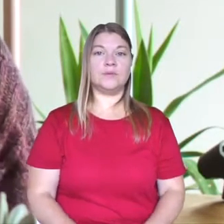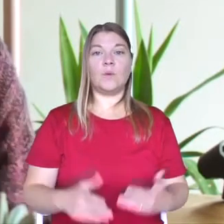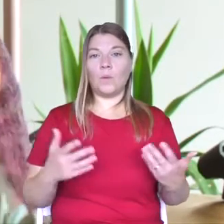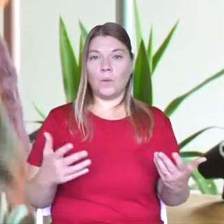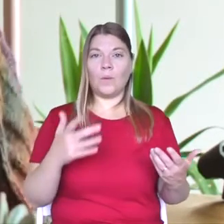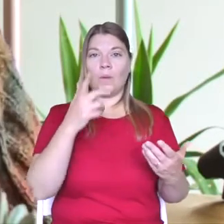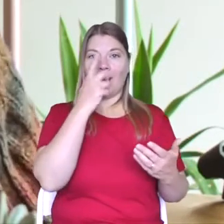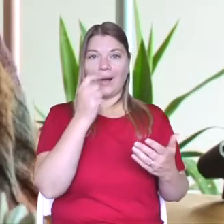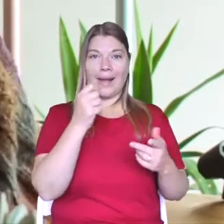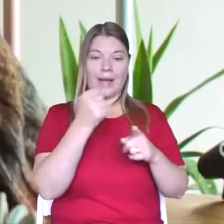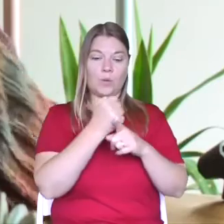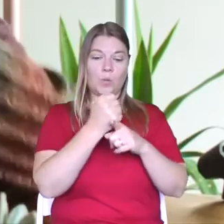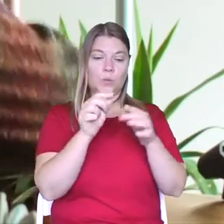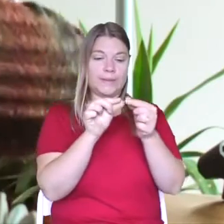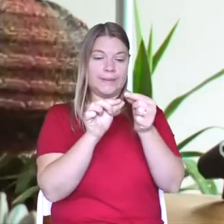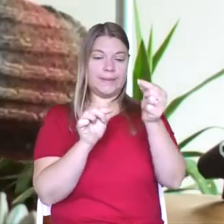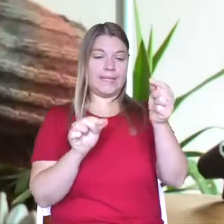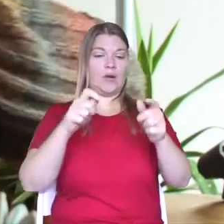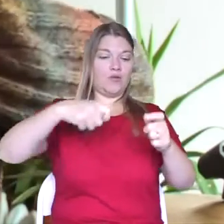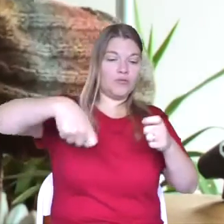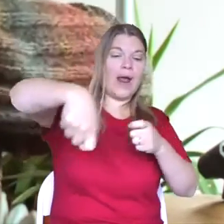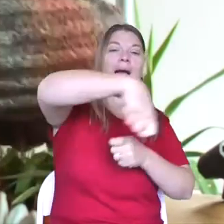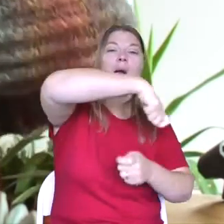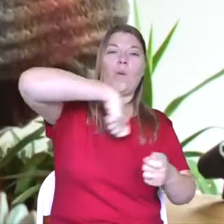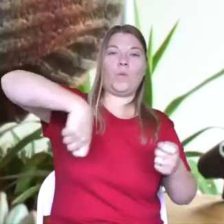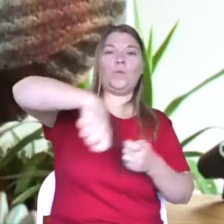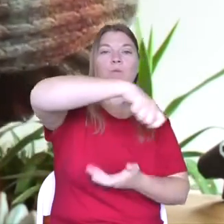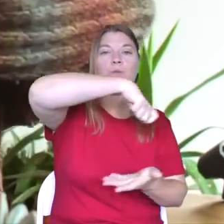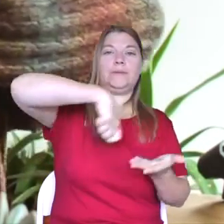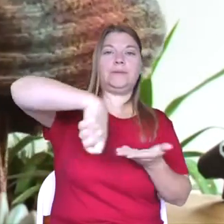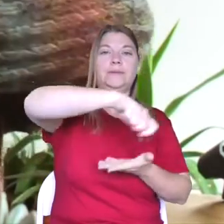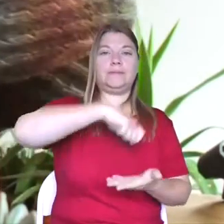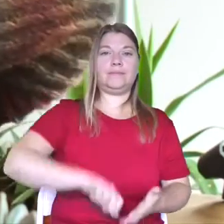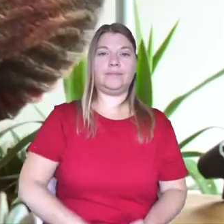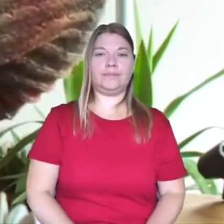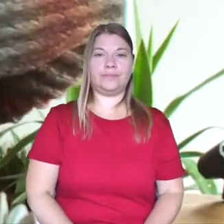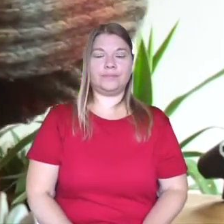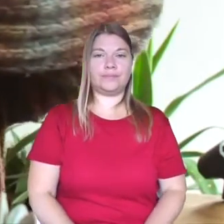or by running the stick across the rim of the bowl, like so.